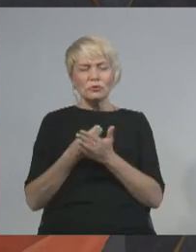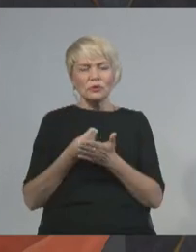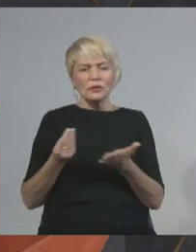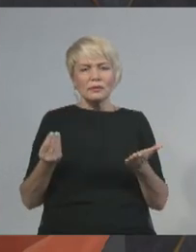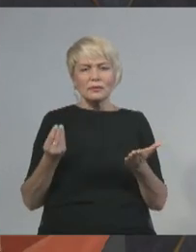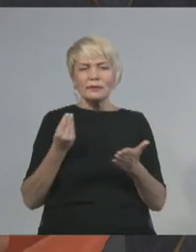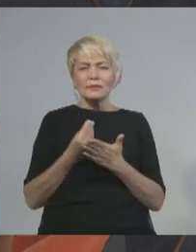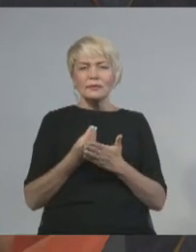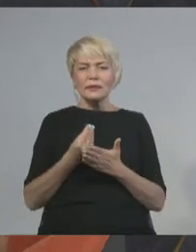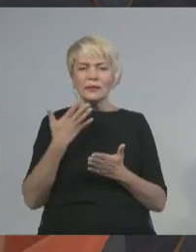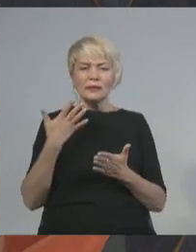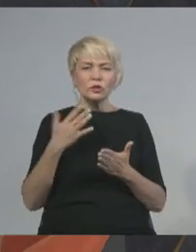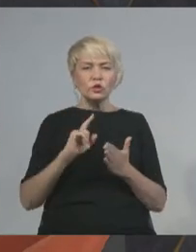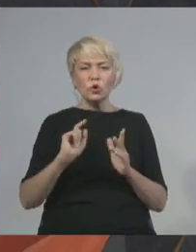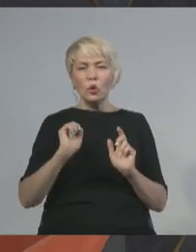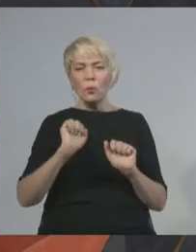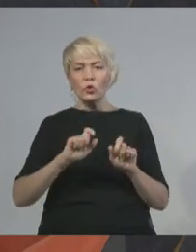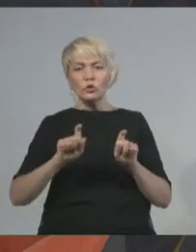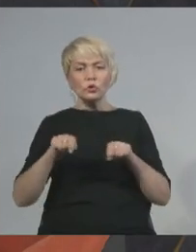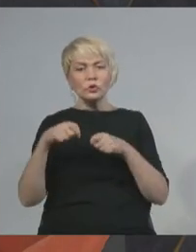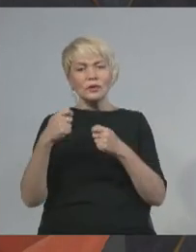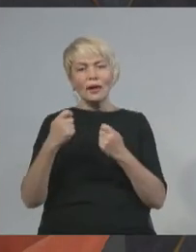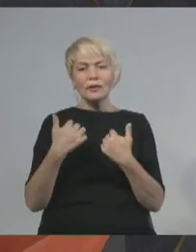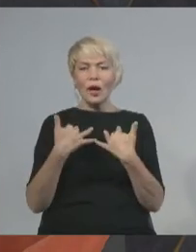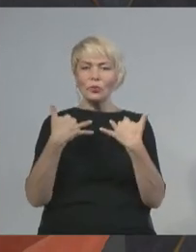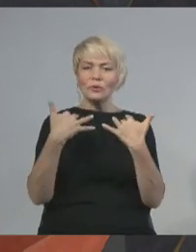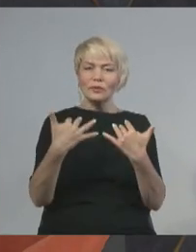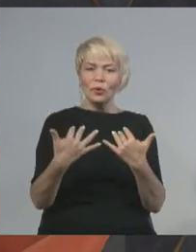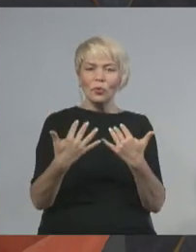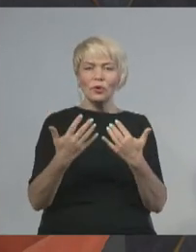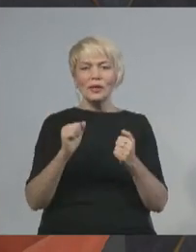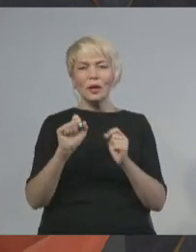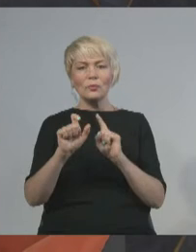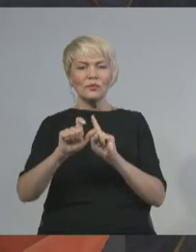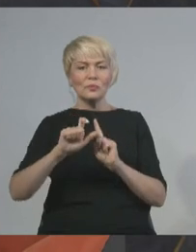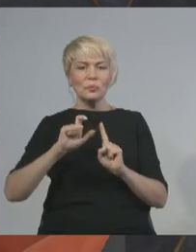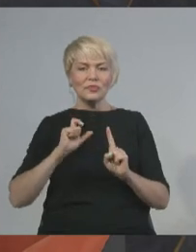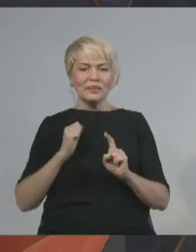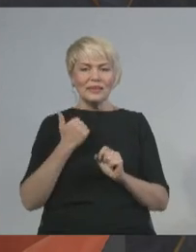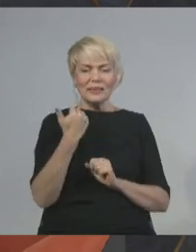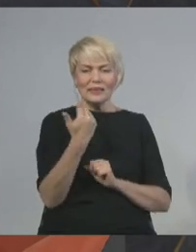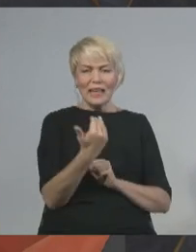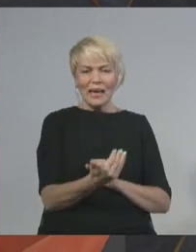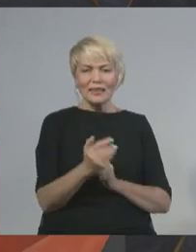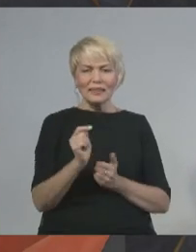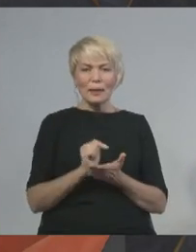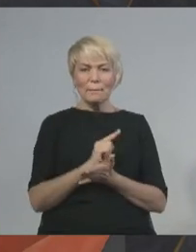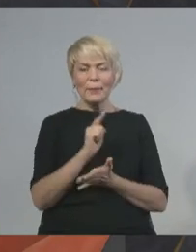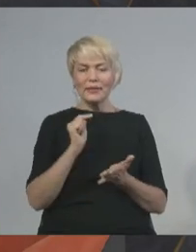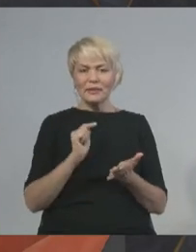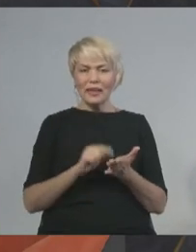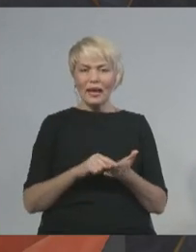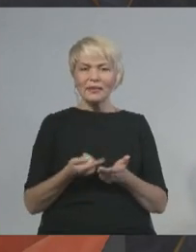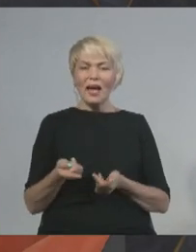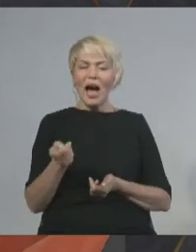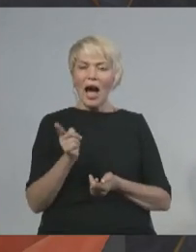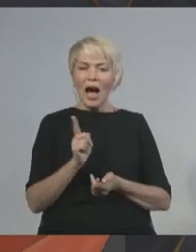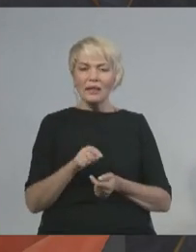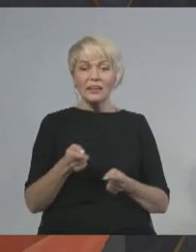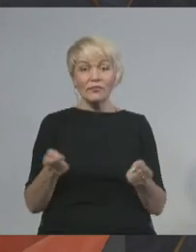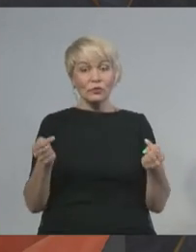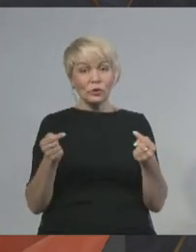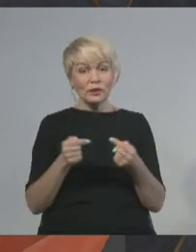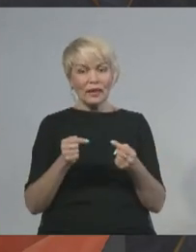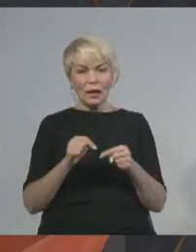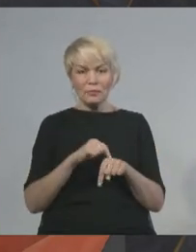they start with value propositions like what can i give what can the audience give me how can i answer their